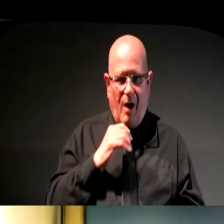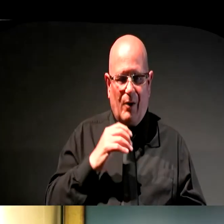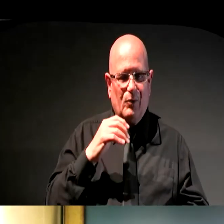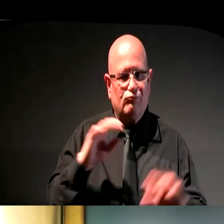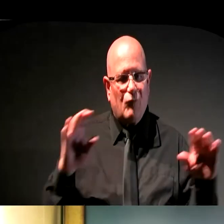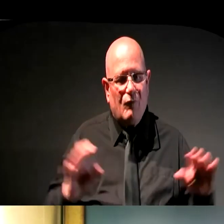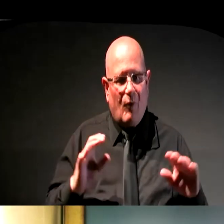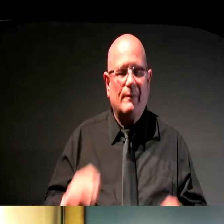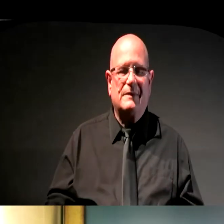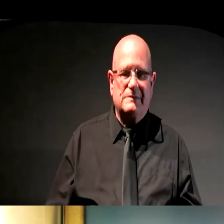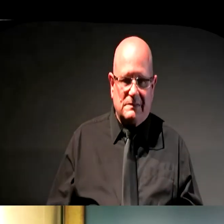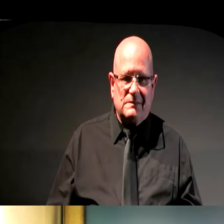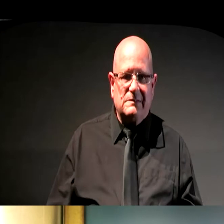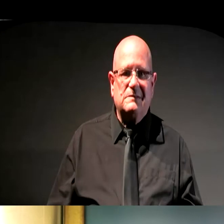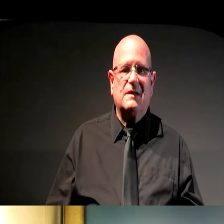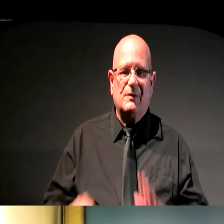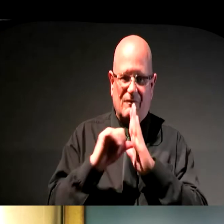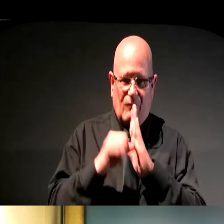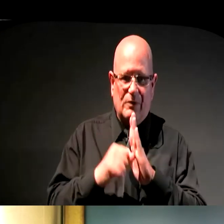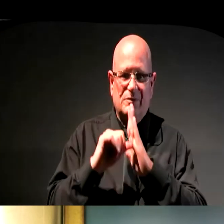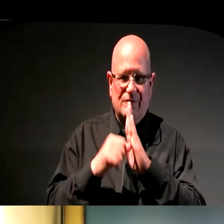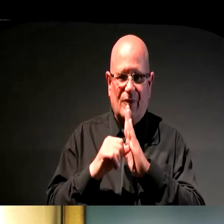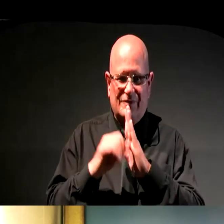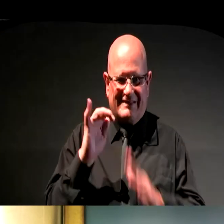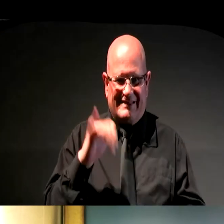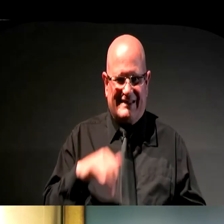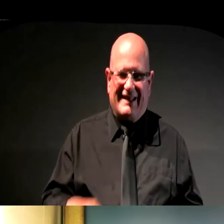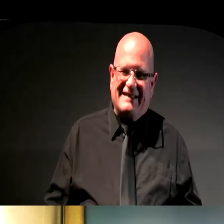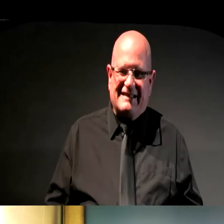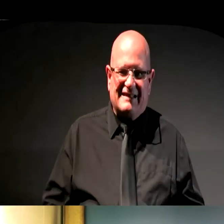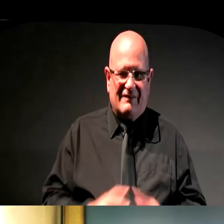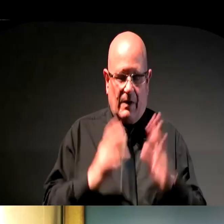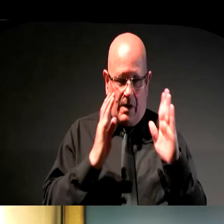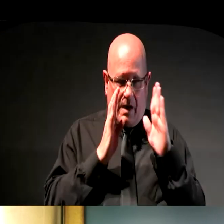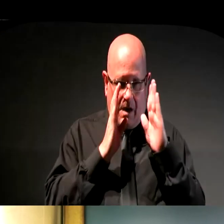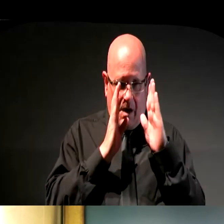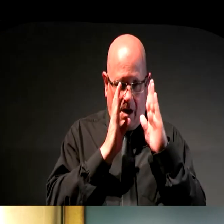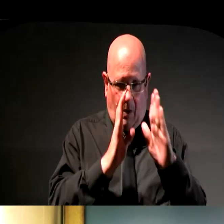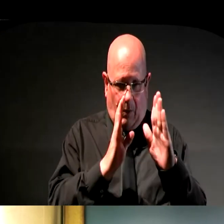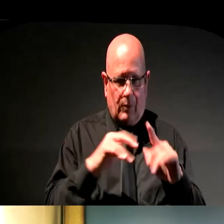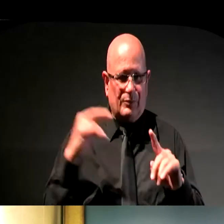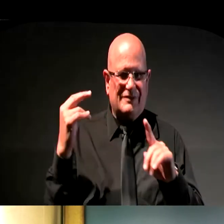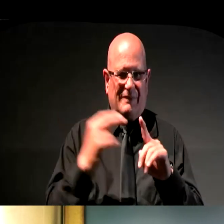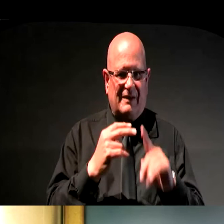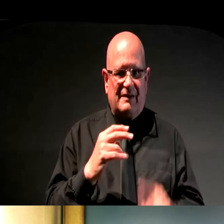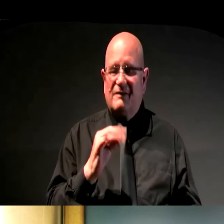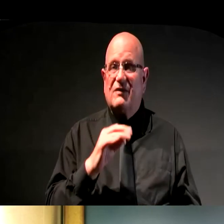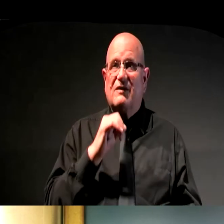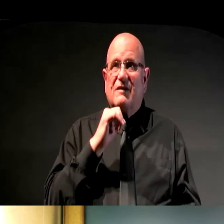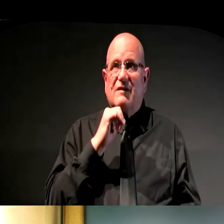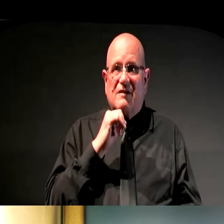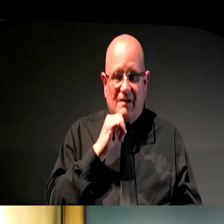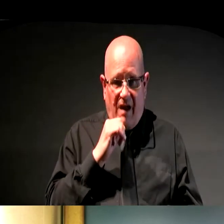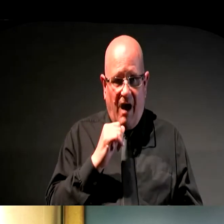owners, it's constantly reinforced in that way. So it's a very narrow perspective of the human experience. If you're not the outgoing,